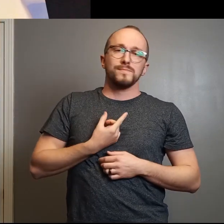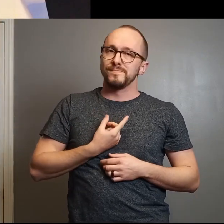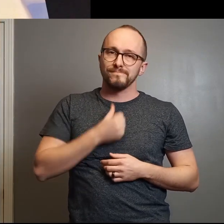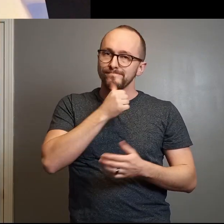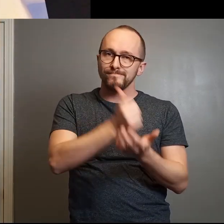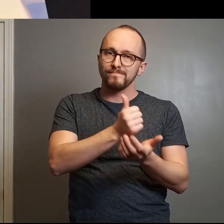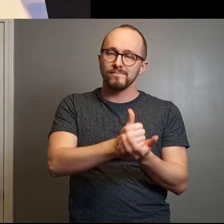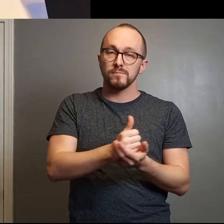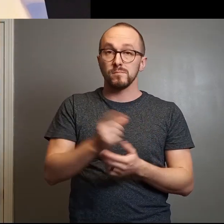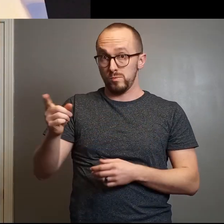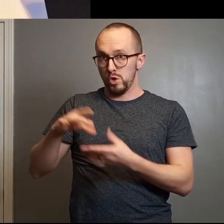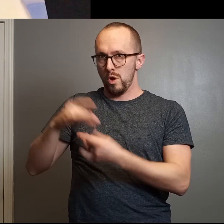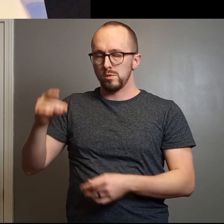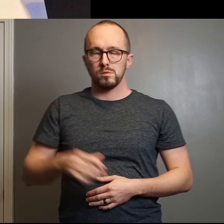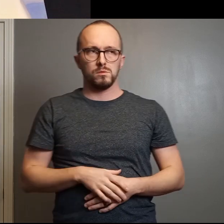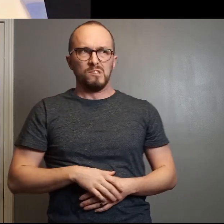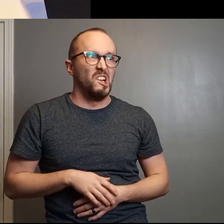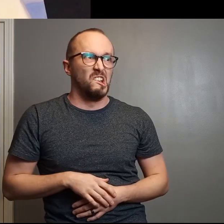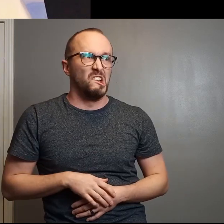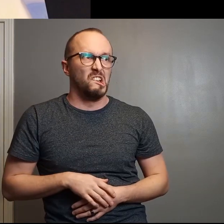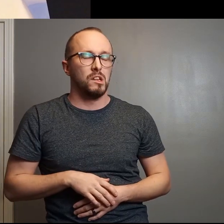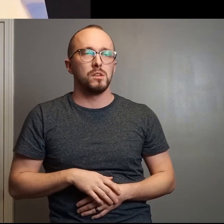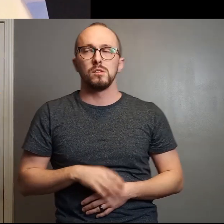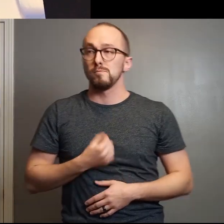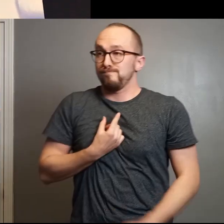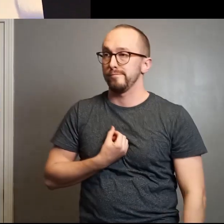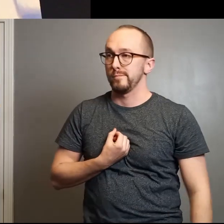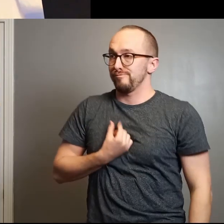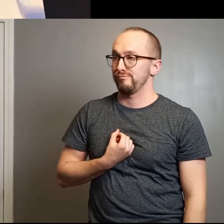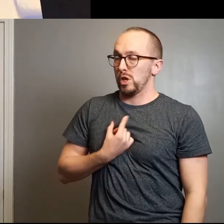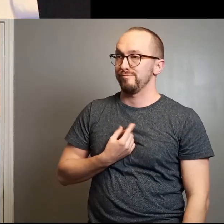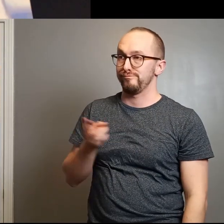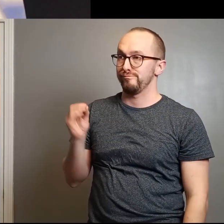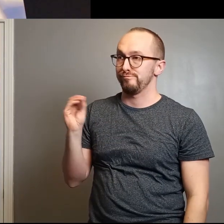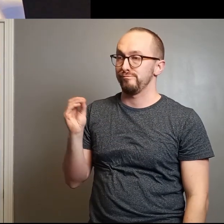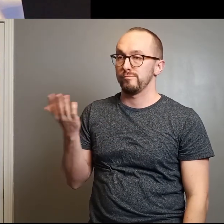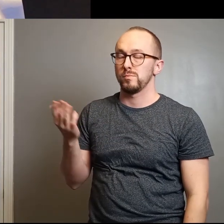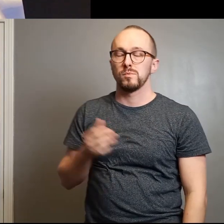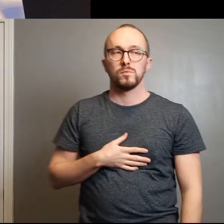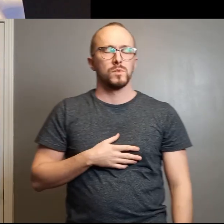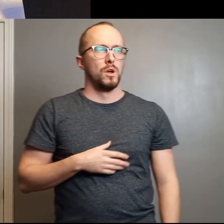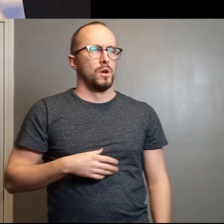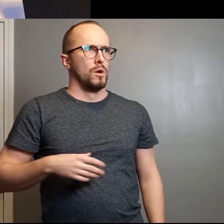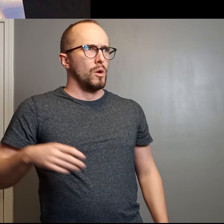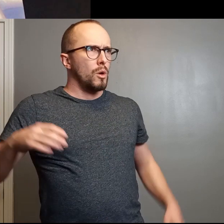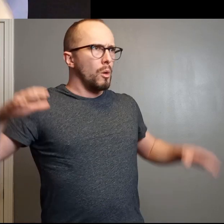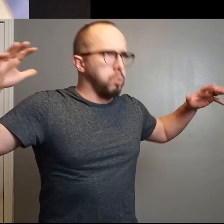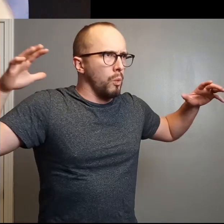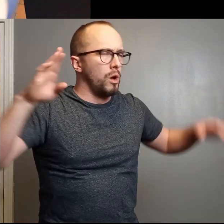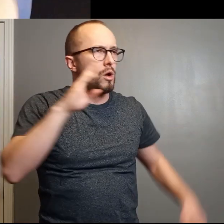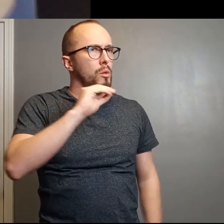Ghost made a face. Hic, hic, hic. Said boo to